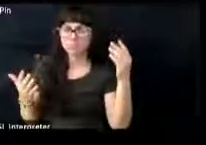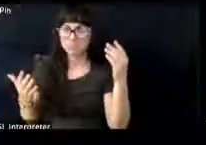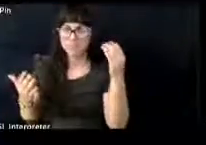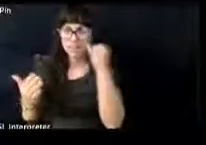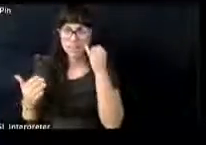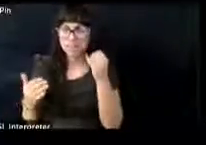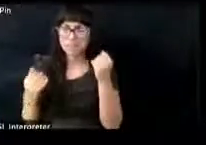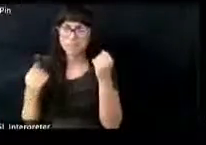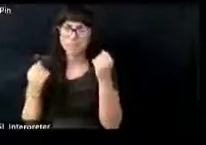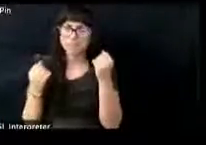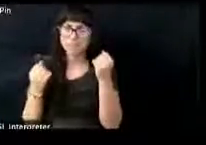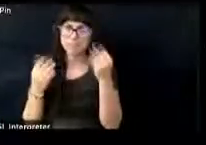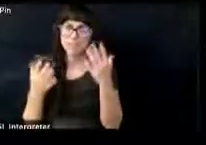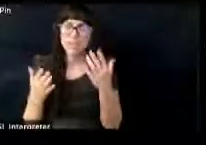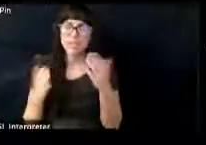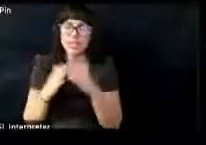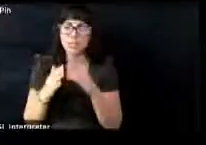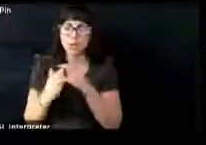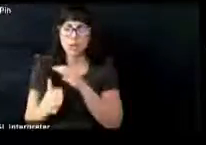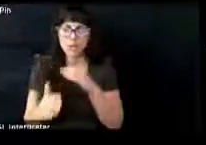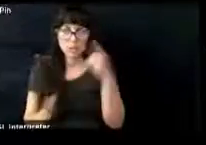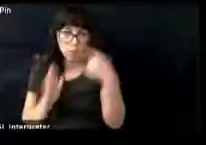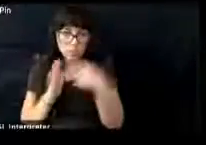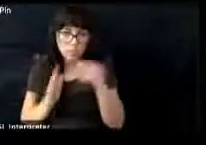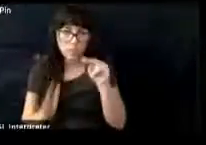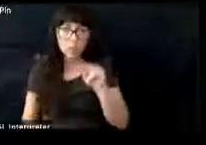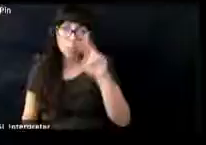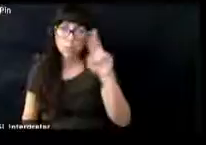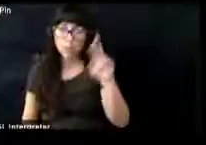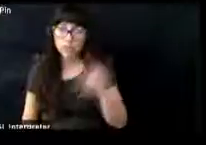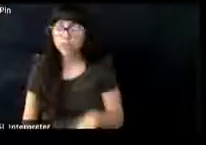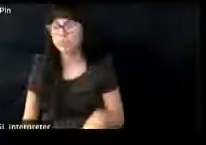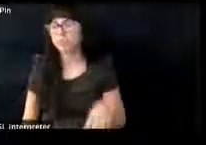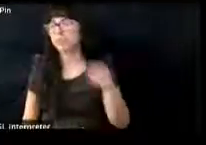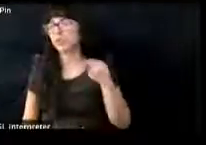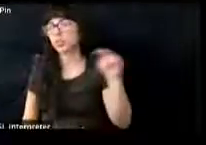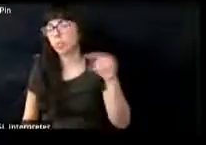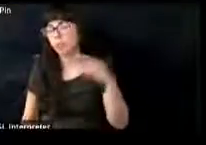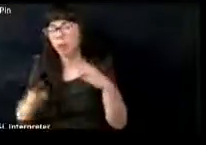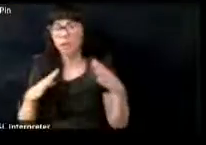as Northridge or North Hollywood or Hollywood,